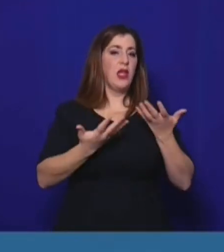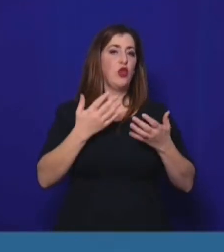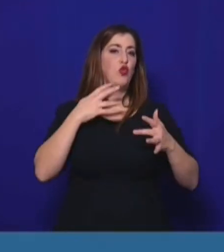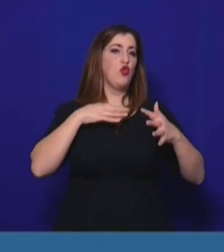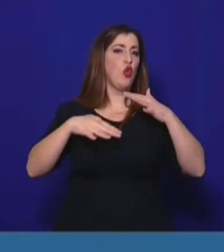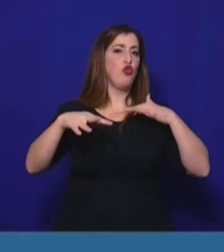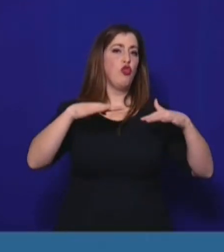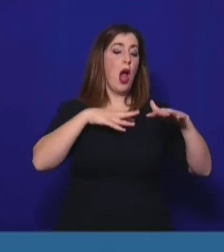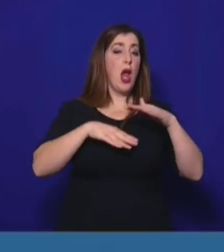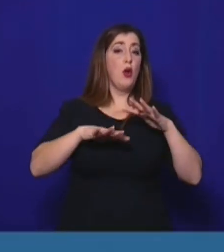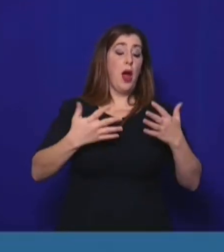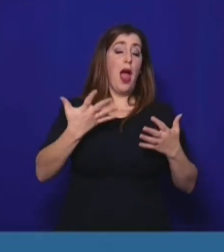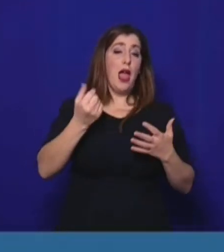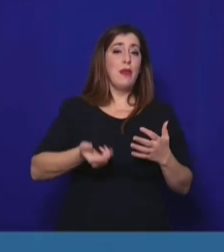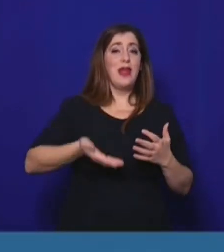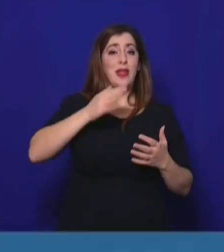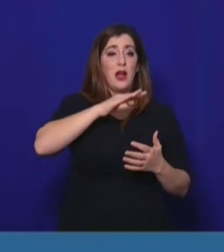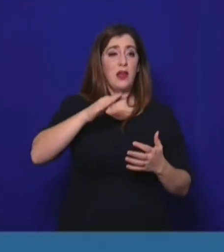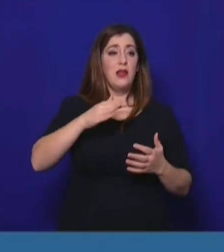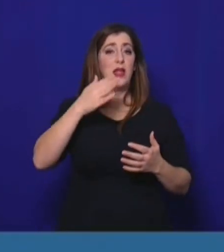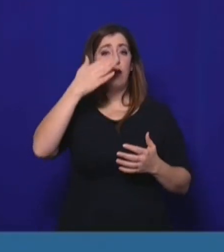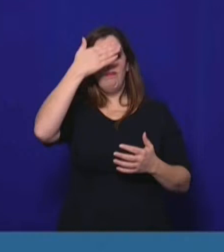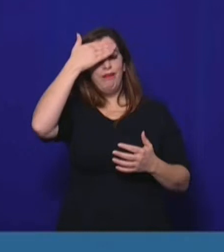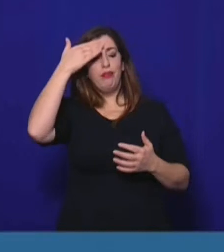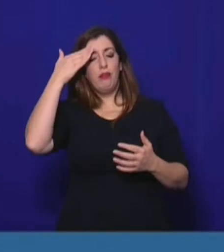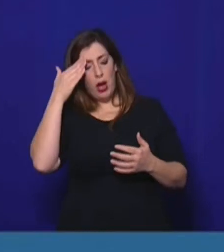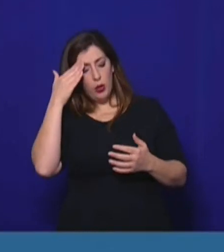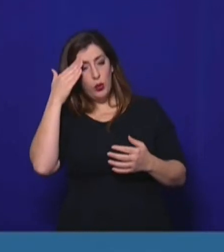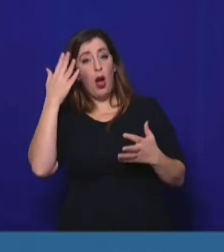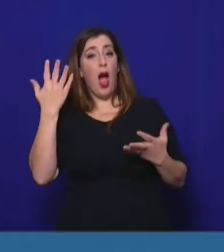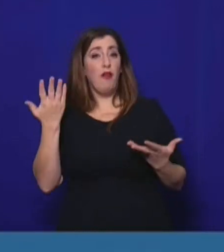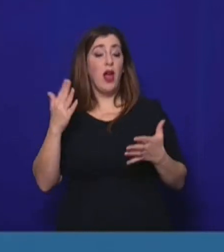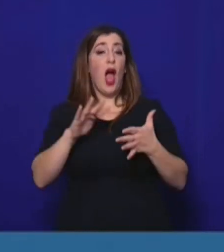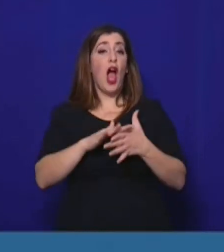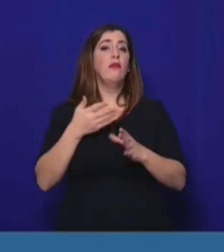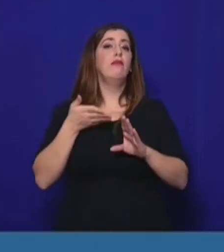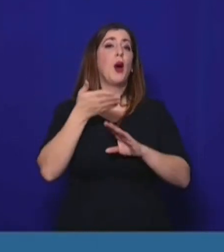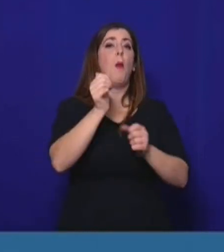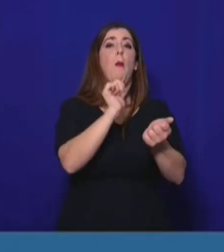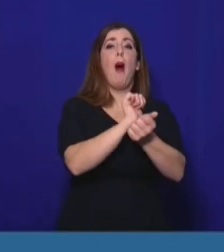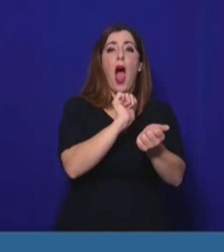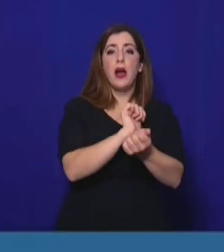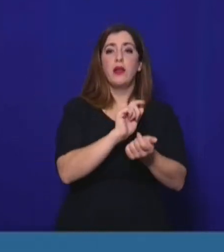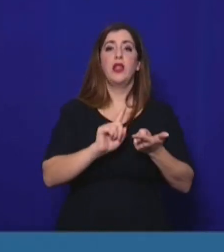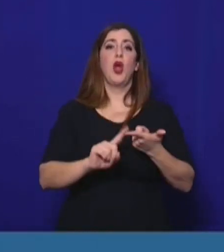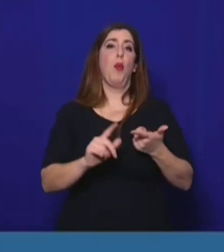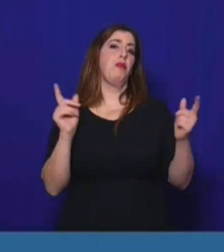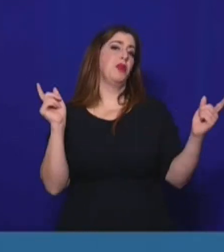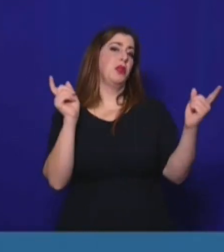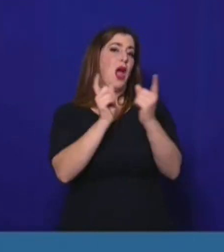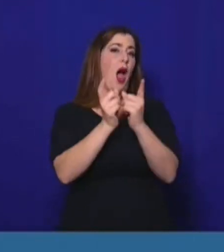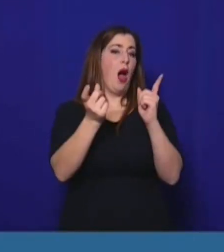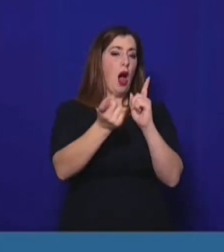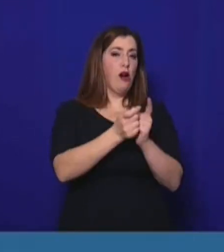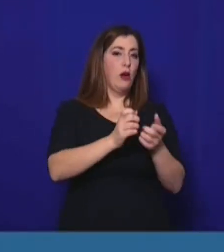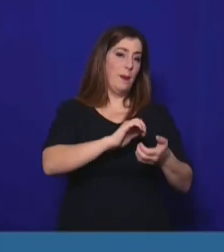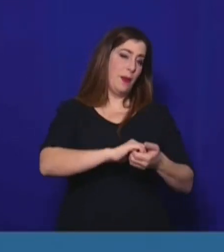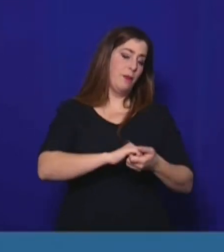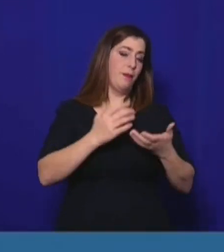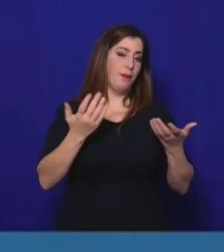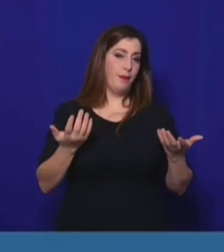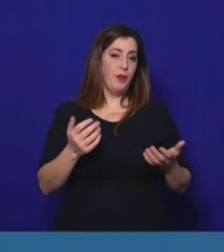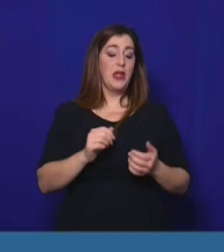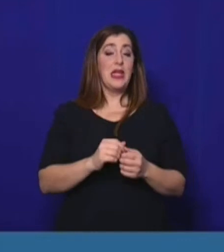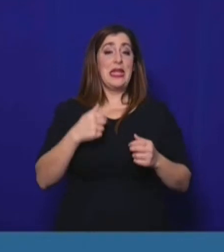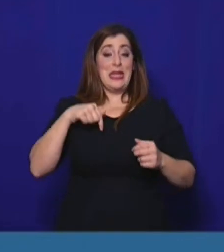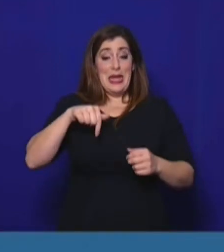minn gatherings ukoll żdied. Nippretendu li issa li bdejna wkoll nissettiljaw għal